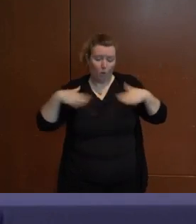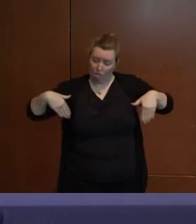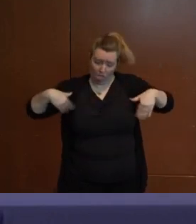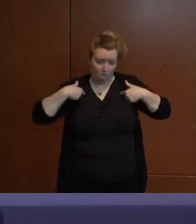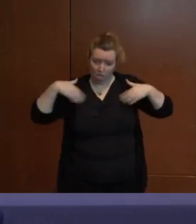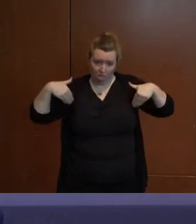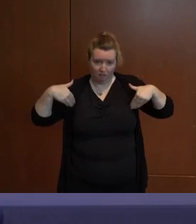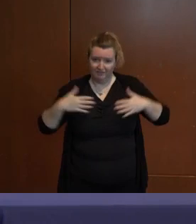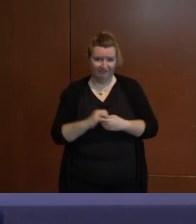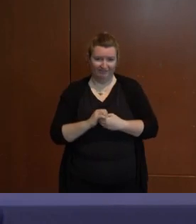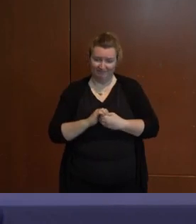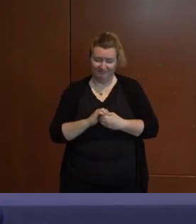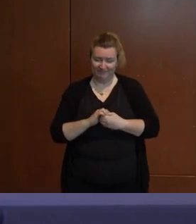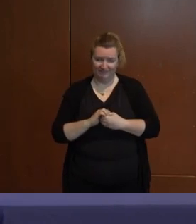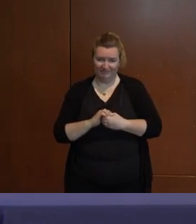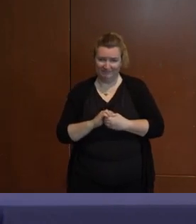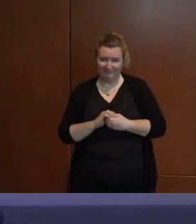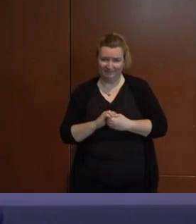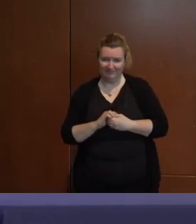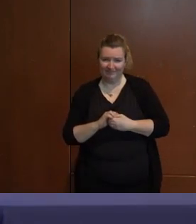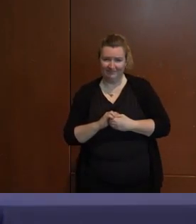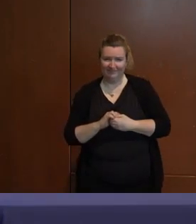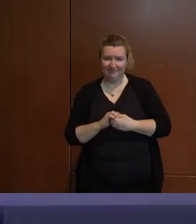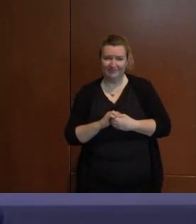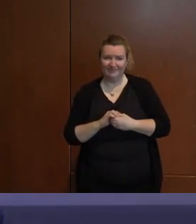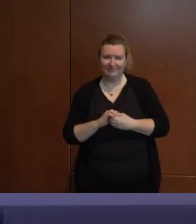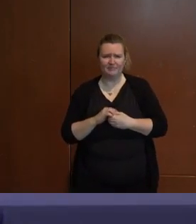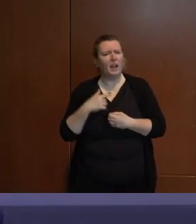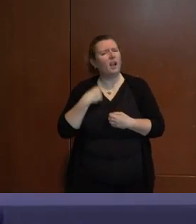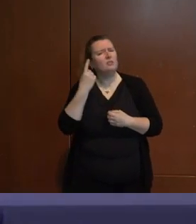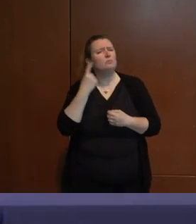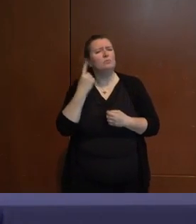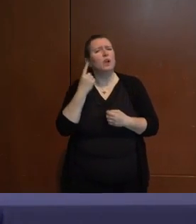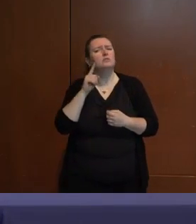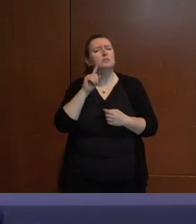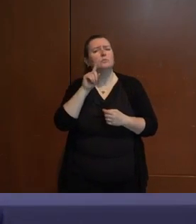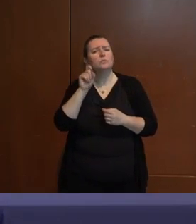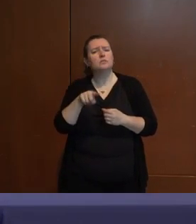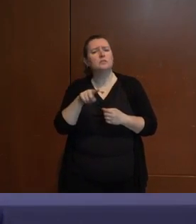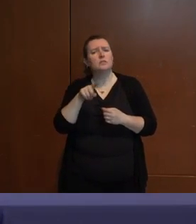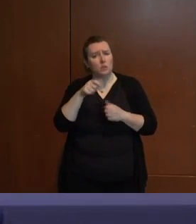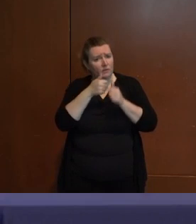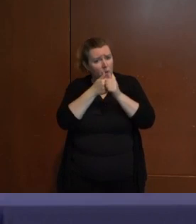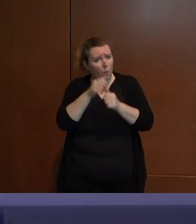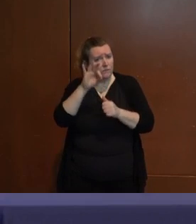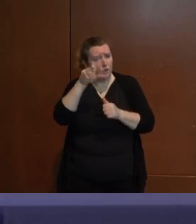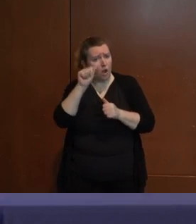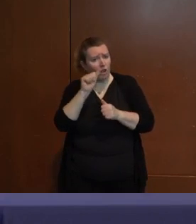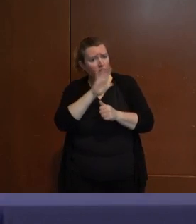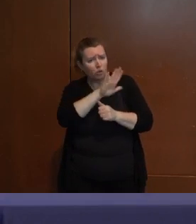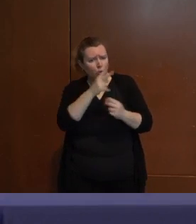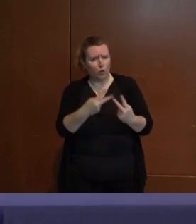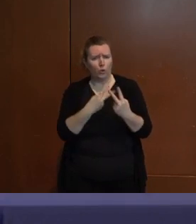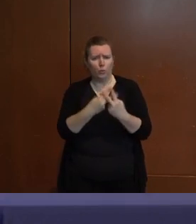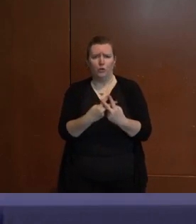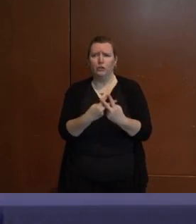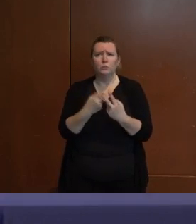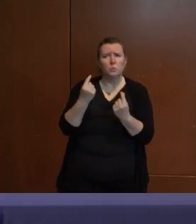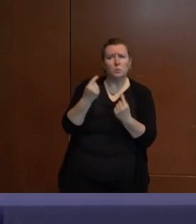14-day quarantine? Are you not at the point of restriction yet? I'm not at that point to give you an answer, but I want to put folks on notice that I'm